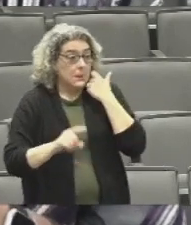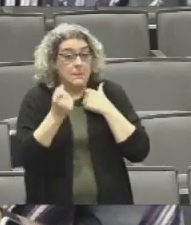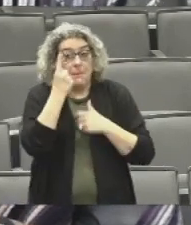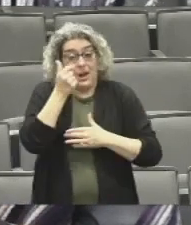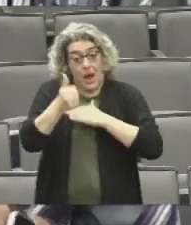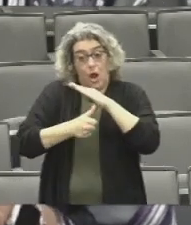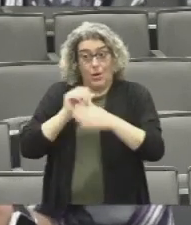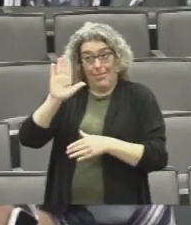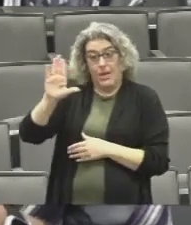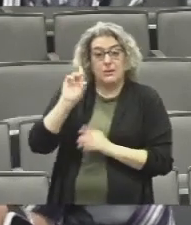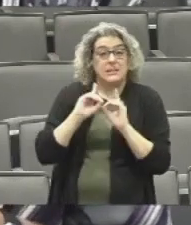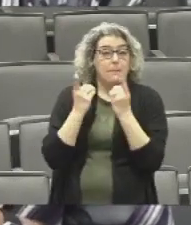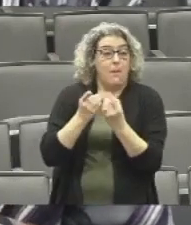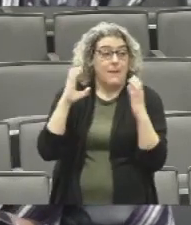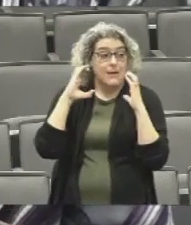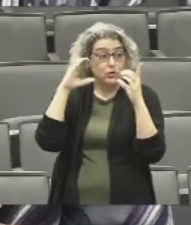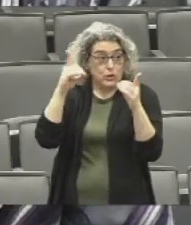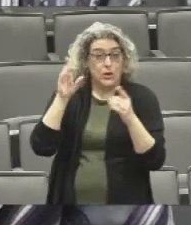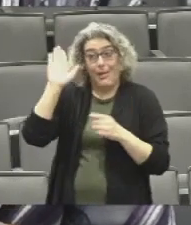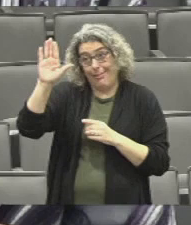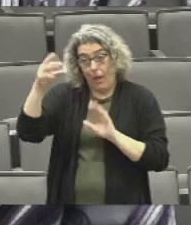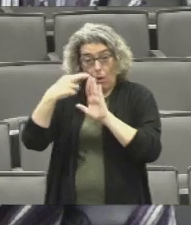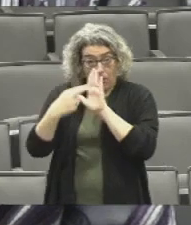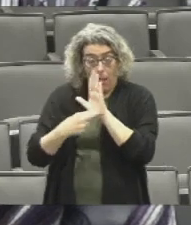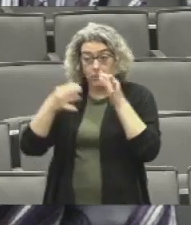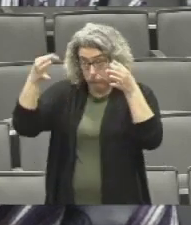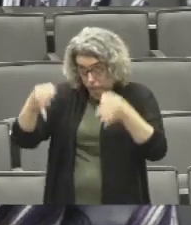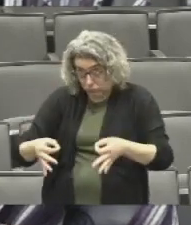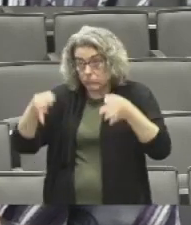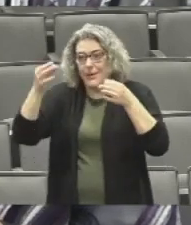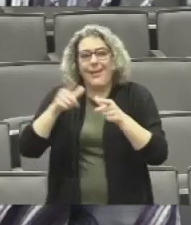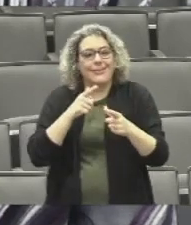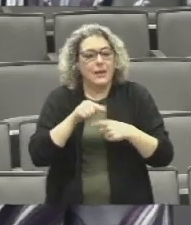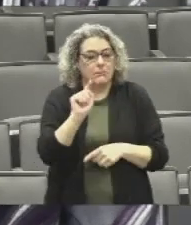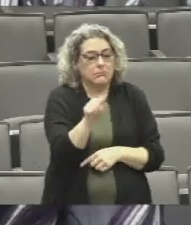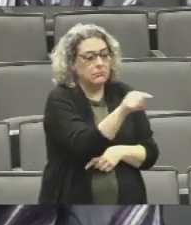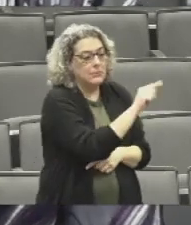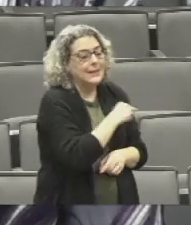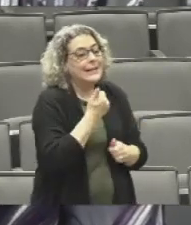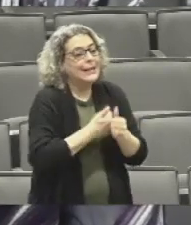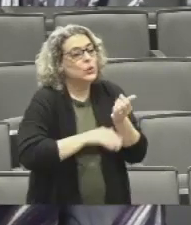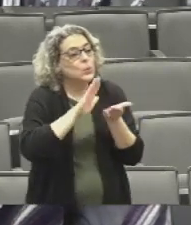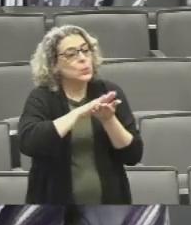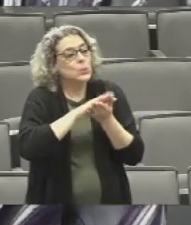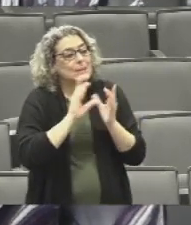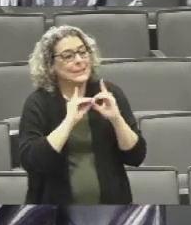those guidelines that each of the school districts is going to work in.